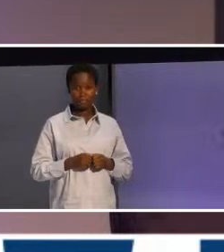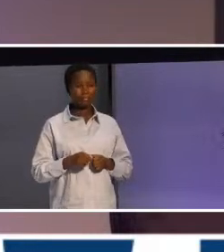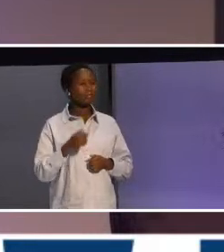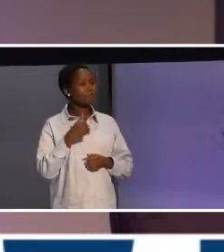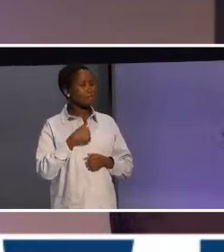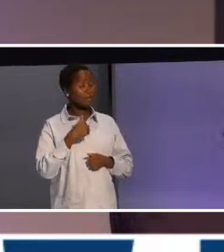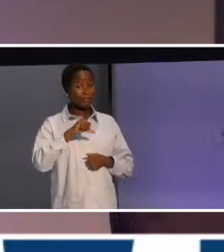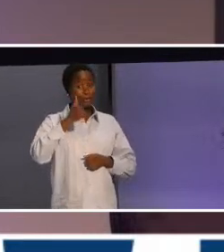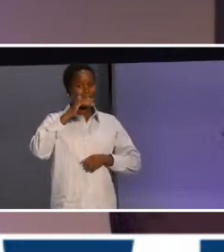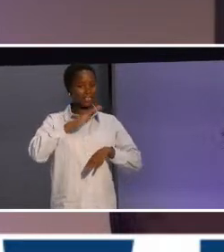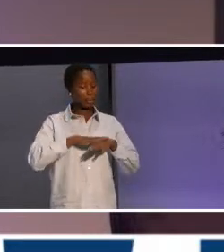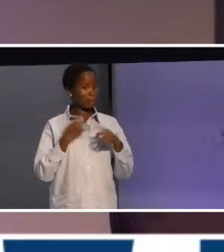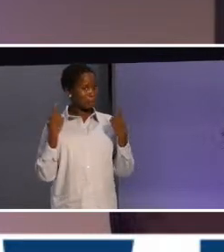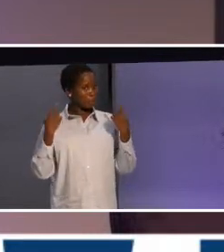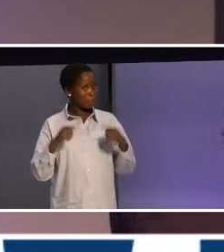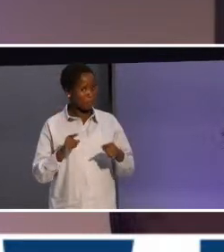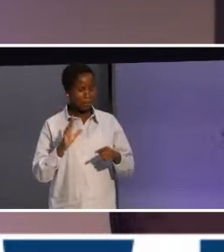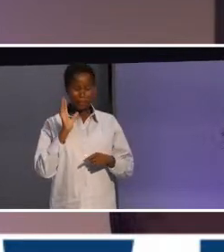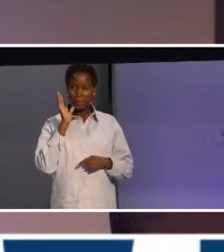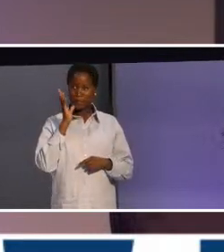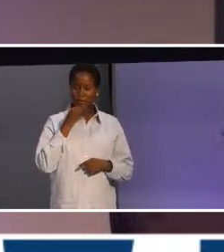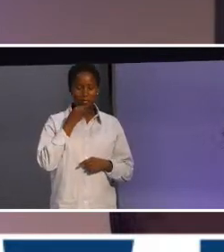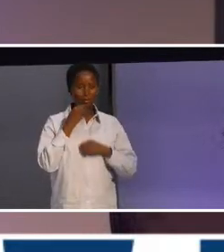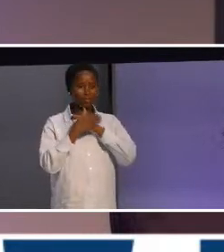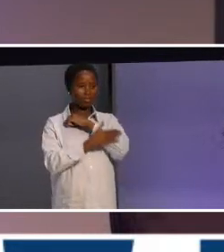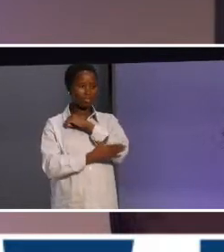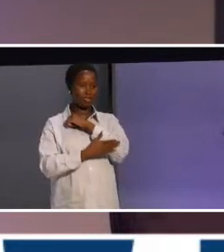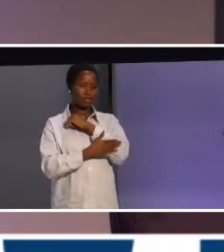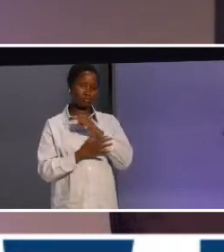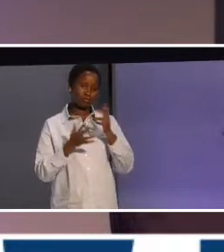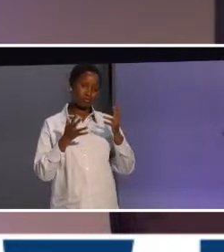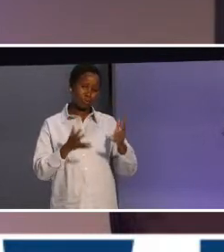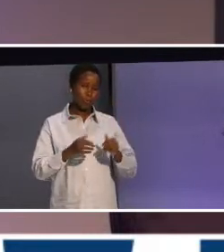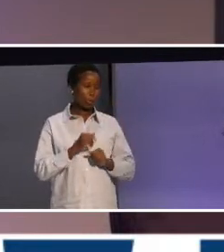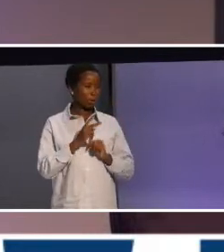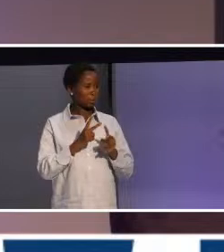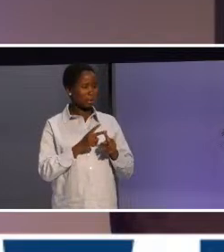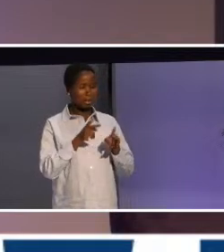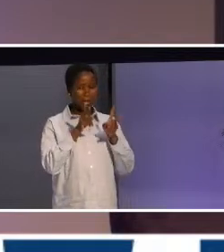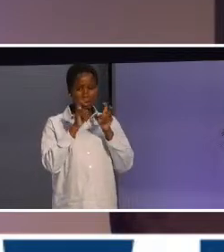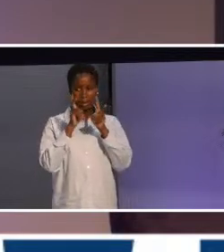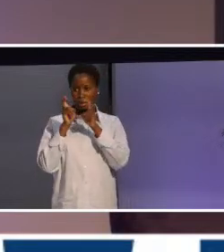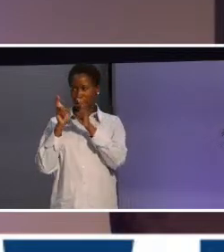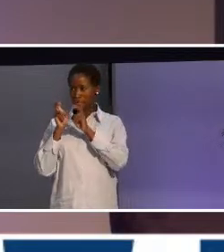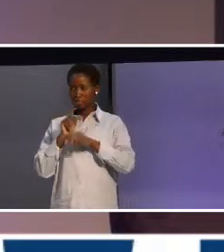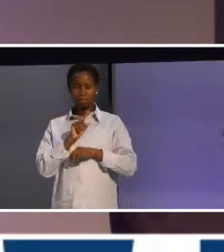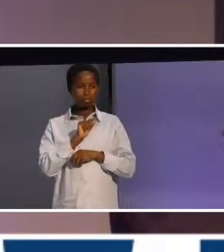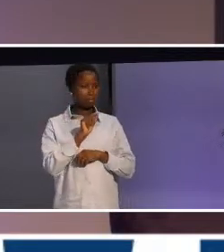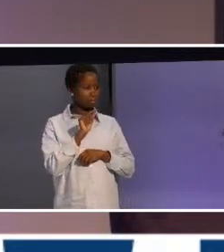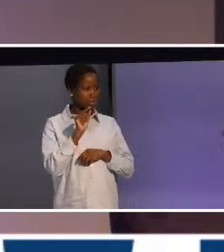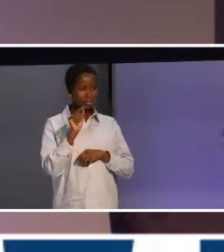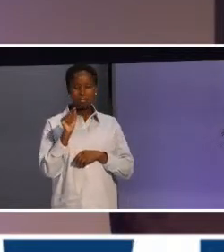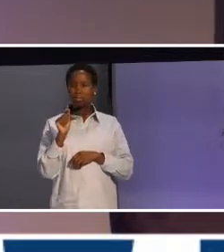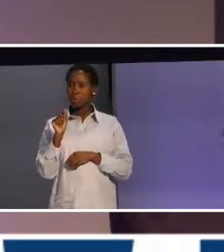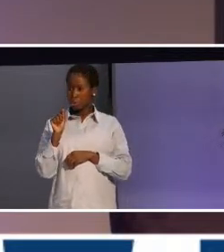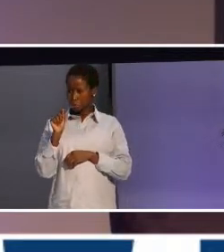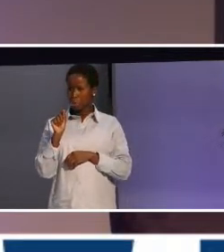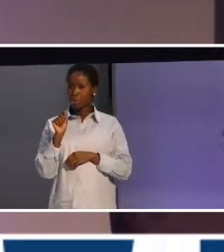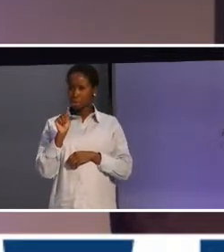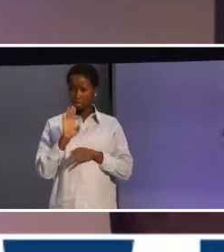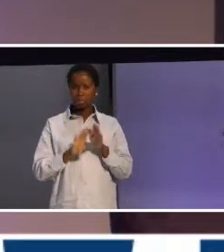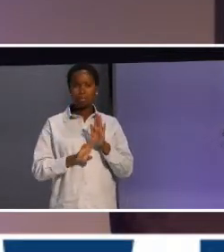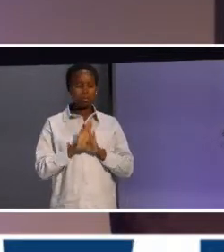this beautiful country and to see at first hand the great strides made by South Africa in every